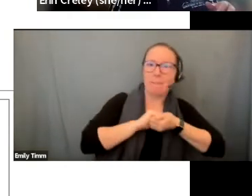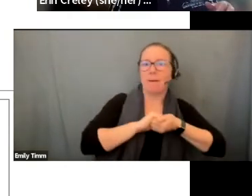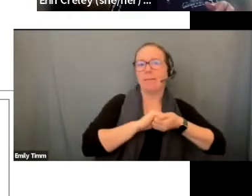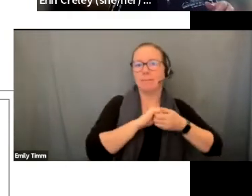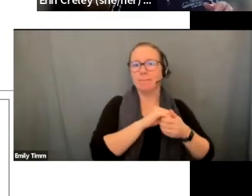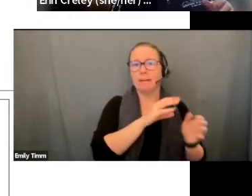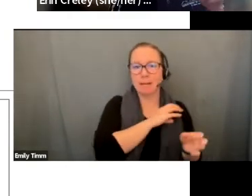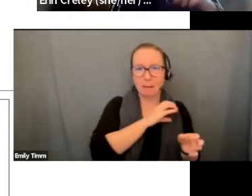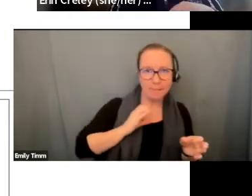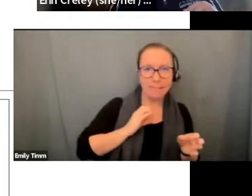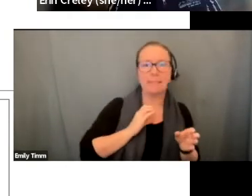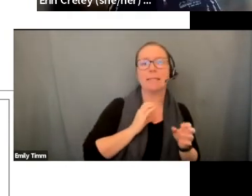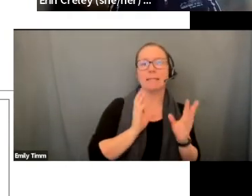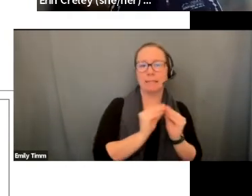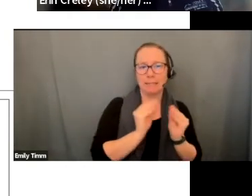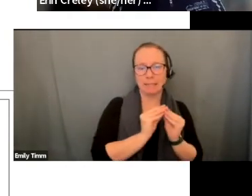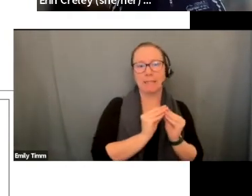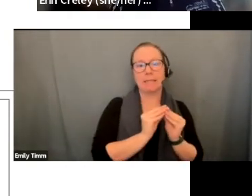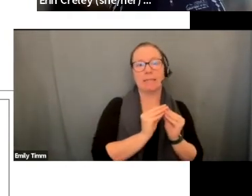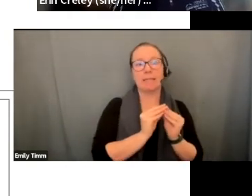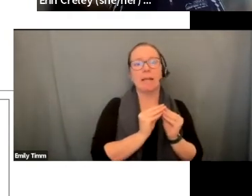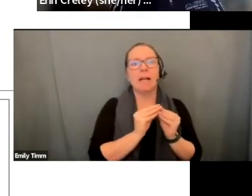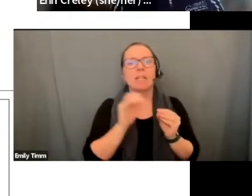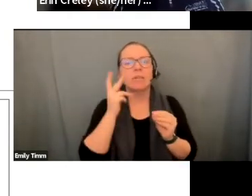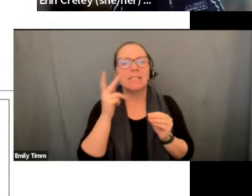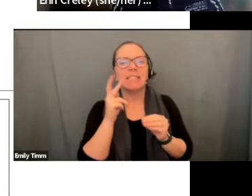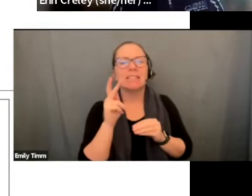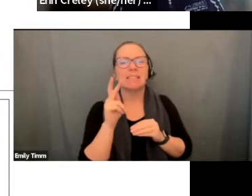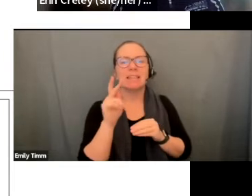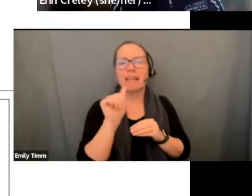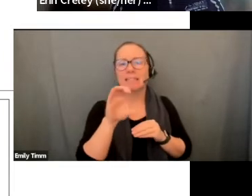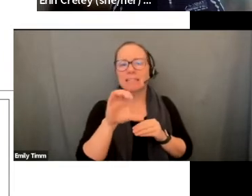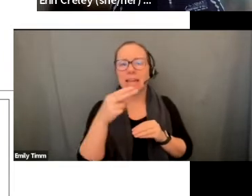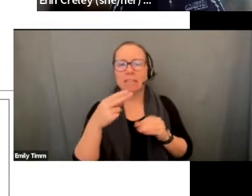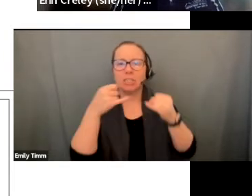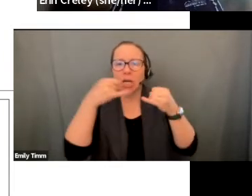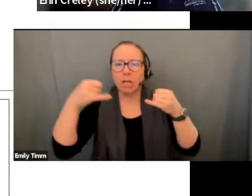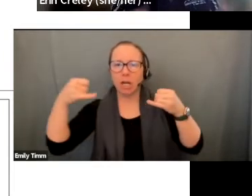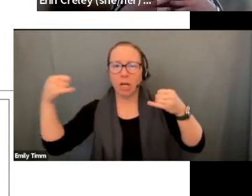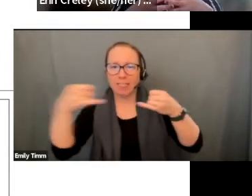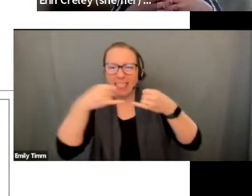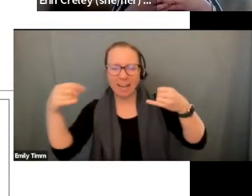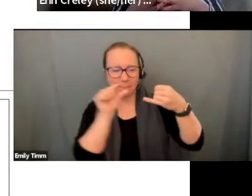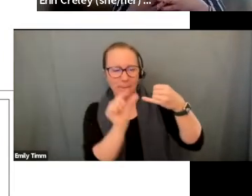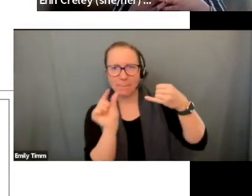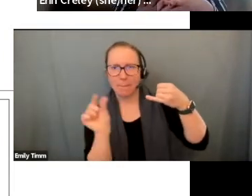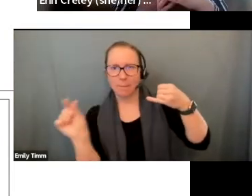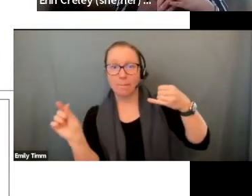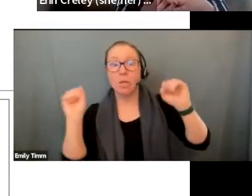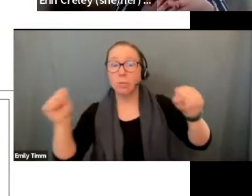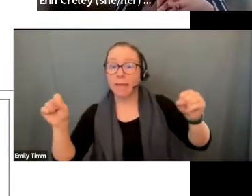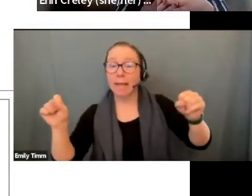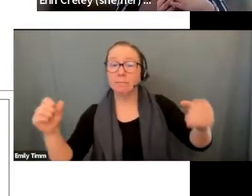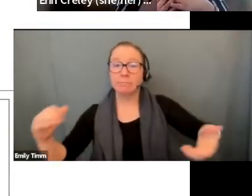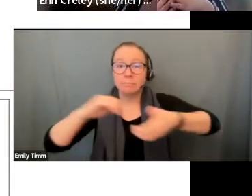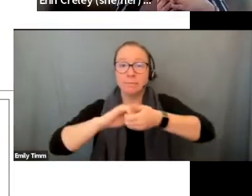health system. The dotted line connecting to the ACH is a recognition that you can bring these groups together, but unless